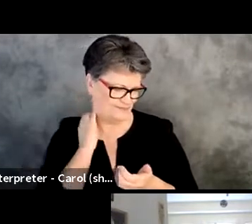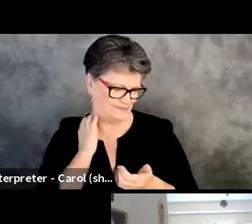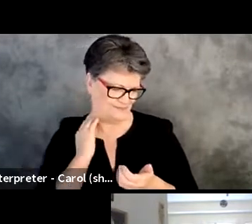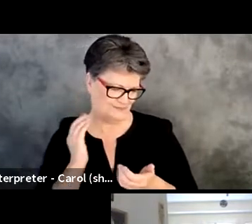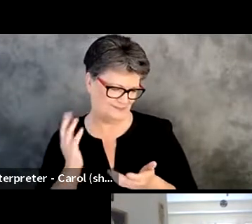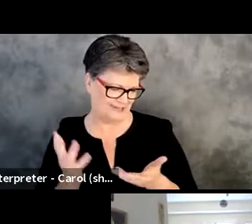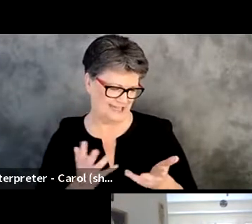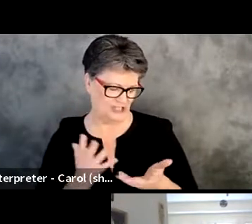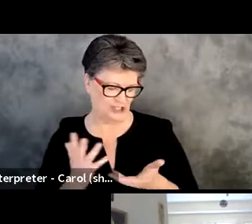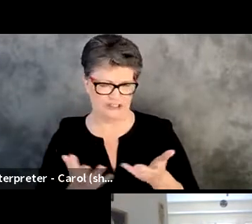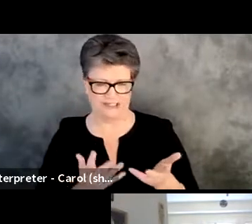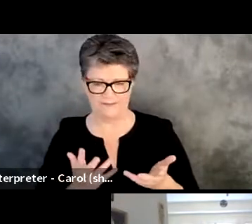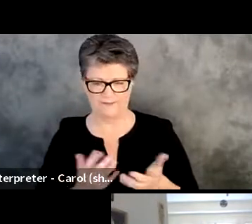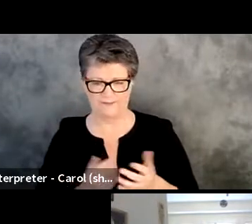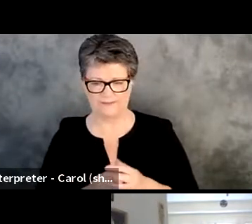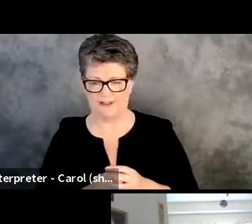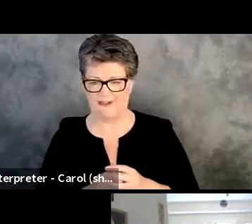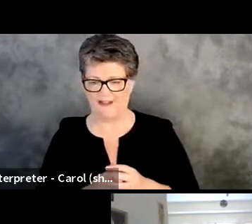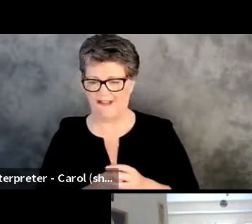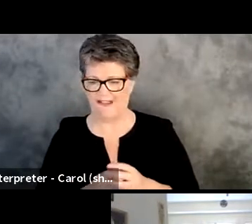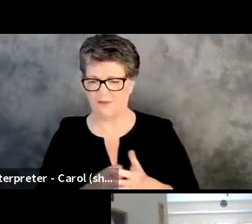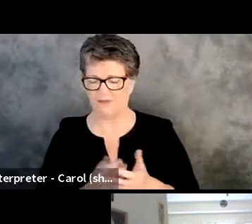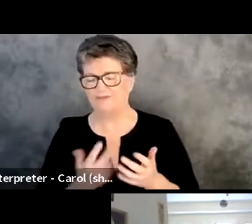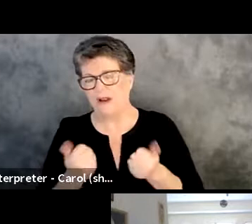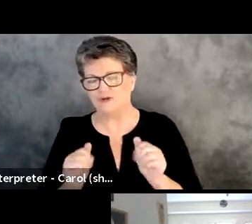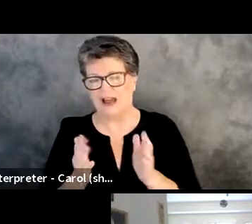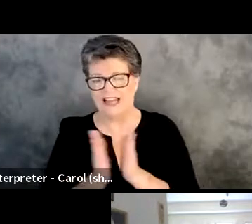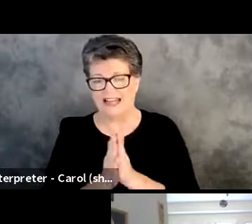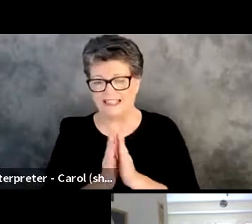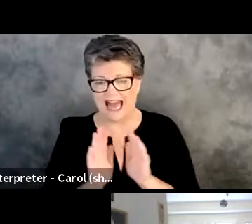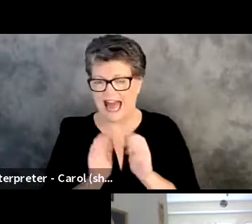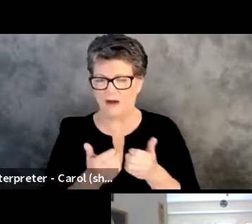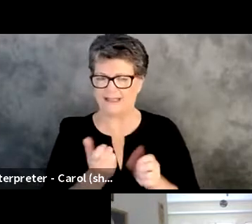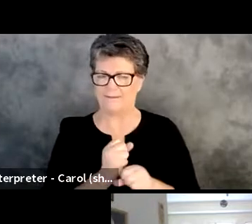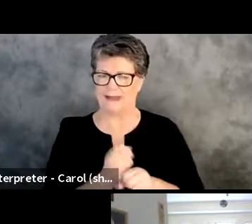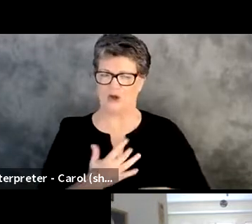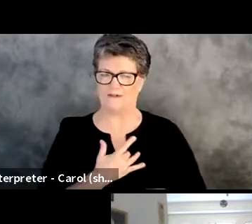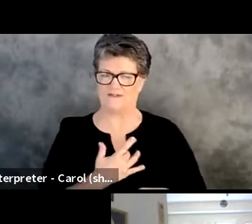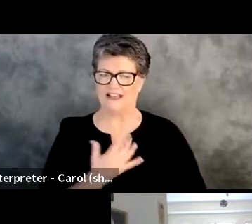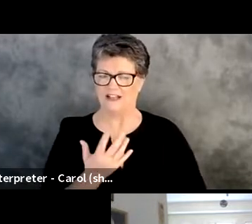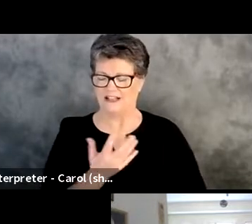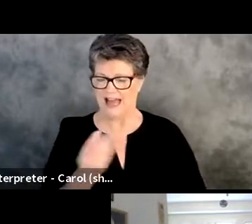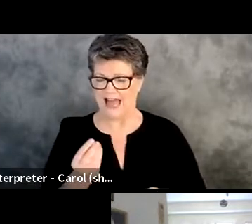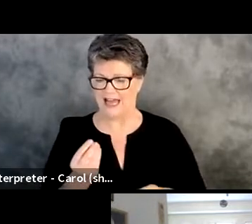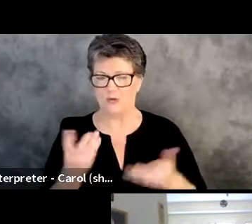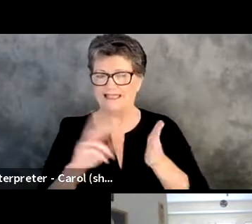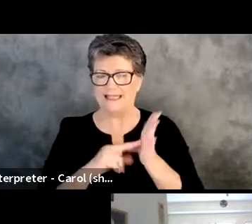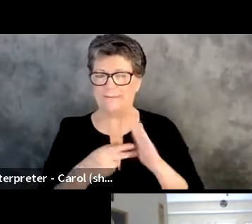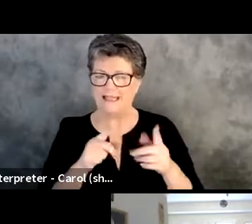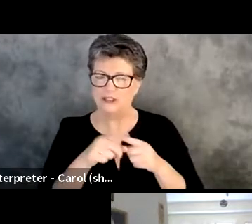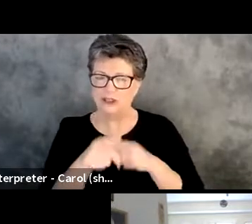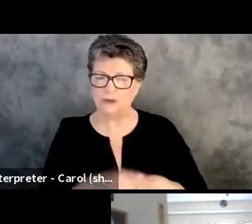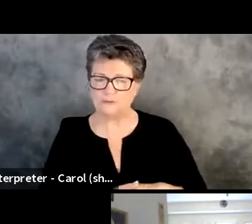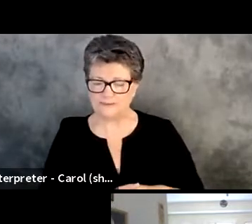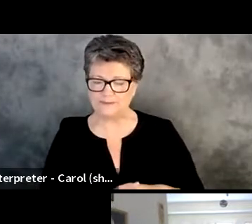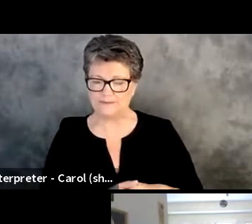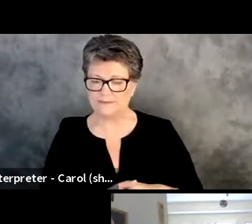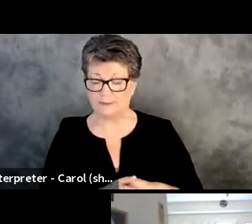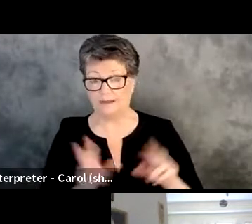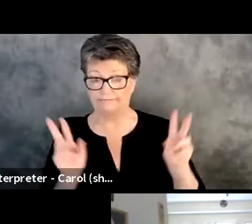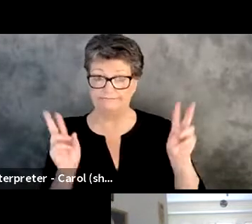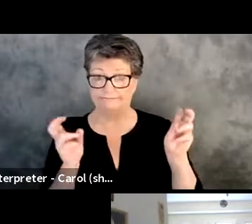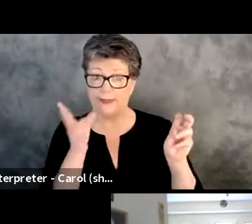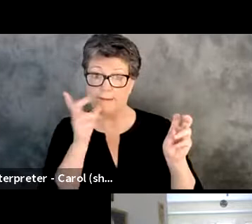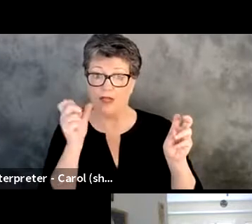I'm just I'm trying to ask you, like, how does it make you feel, and what does that mean to you to be considered the mother